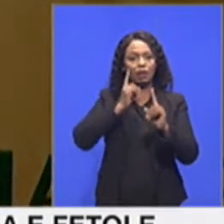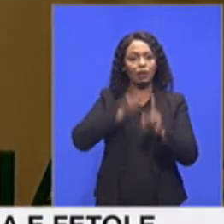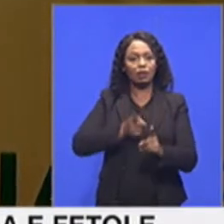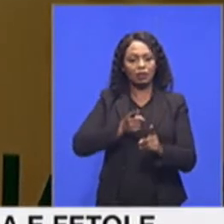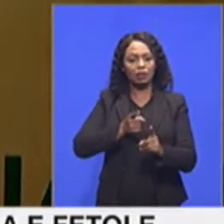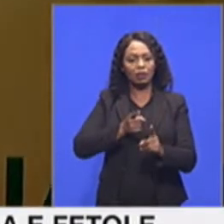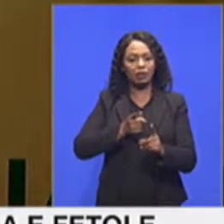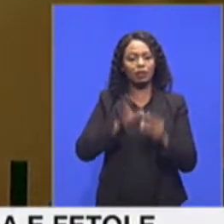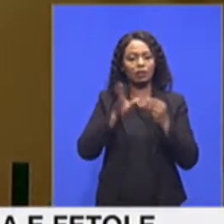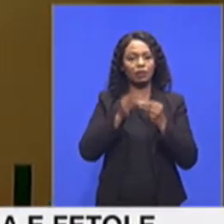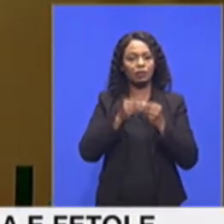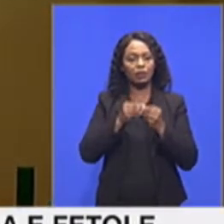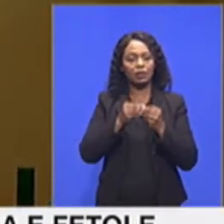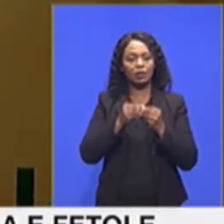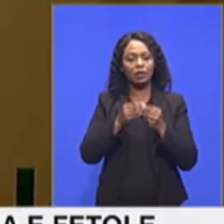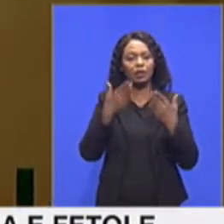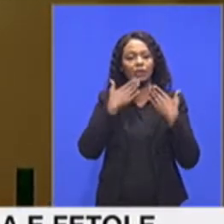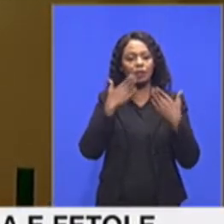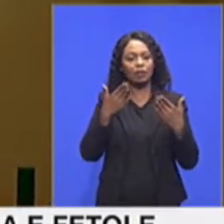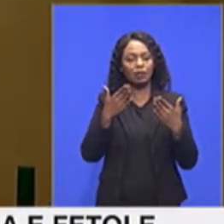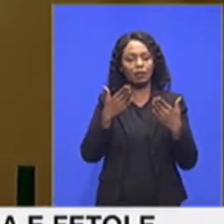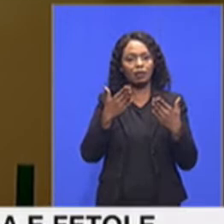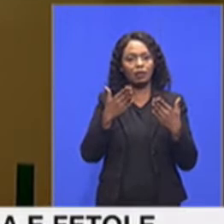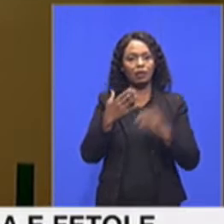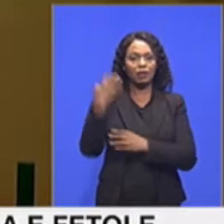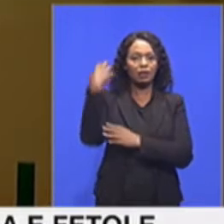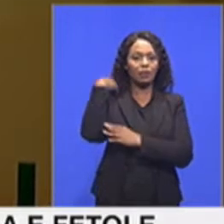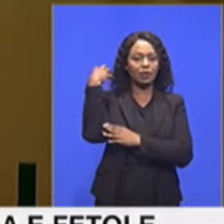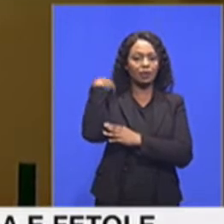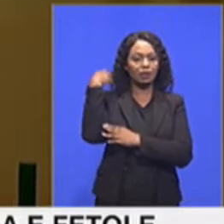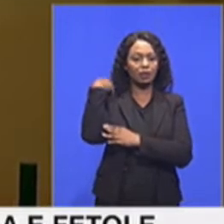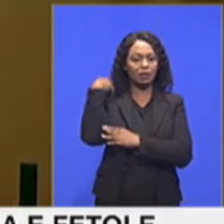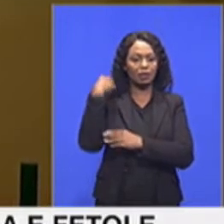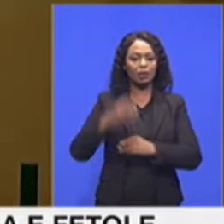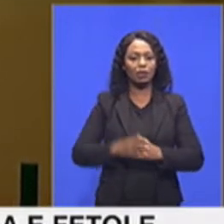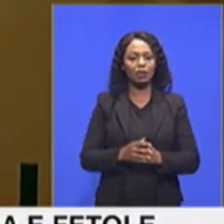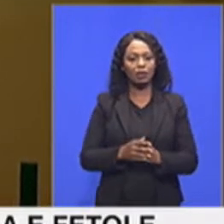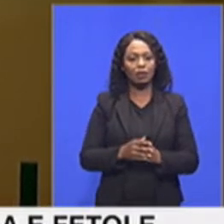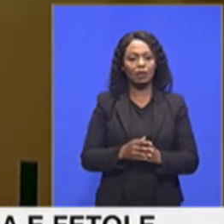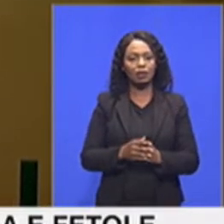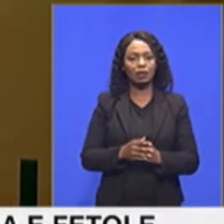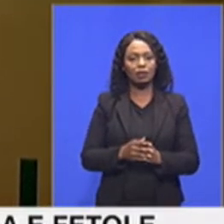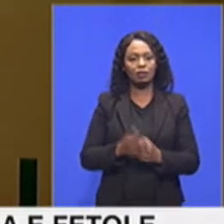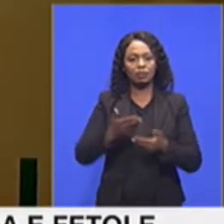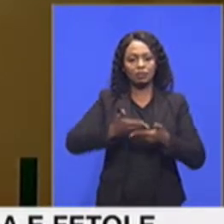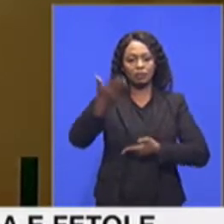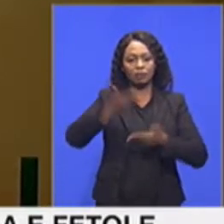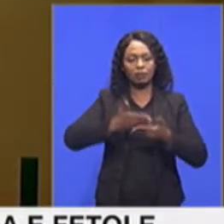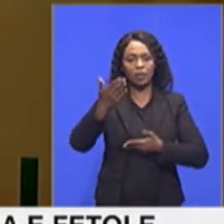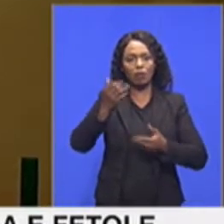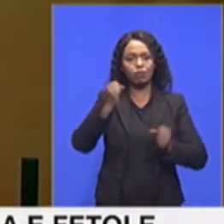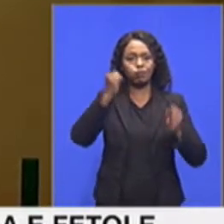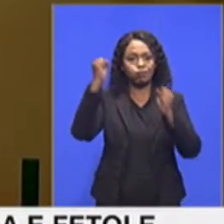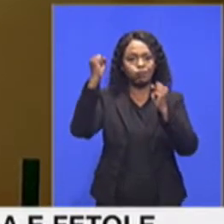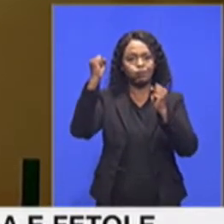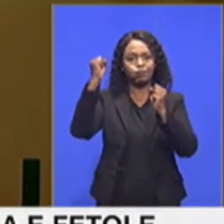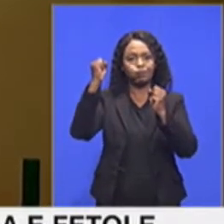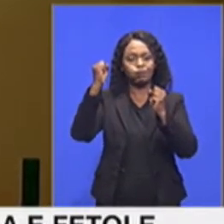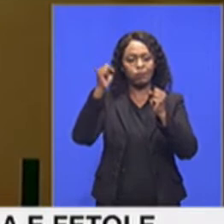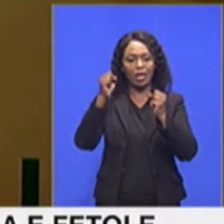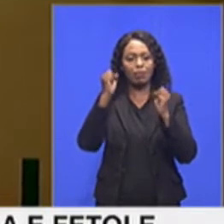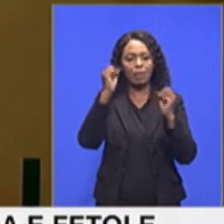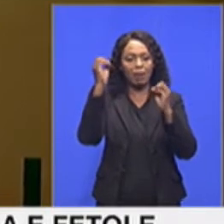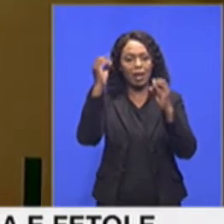I thank the Minister. The papers tabled by the Minister will be referred to